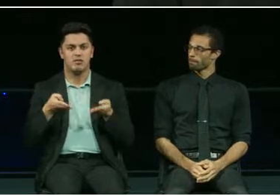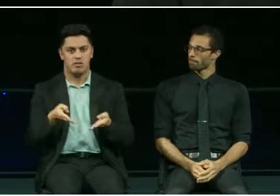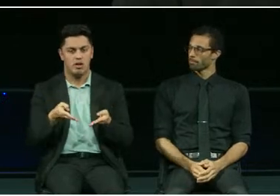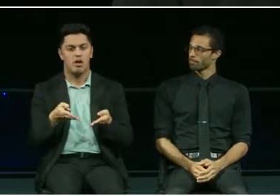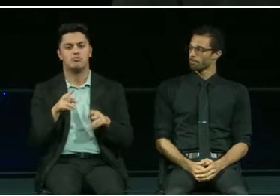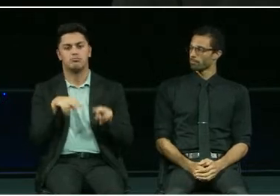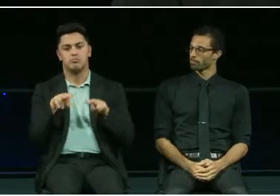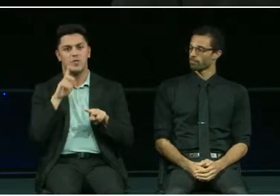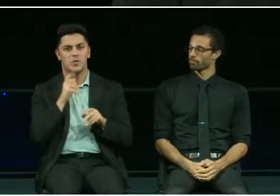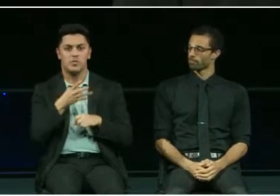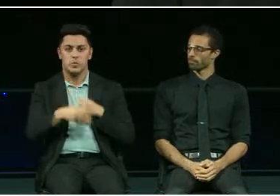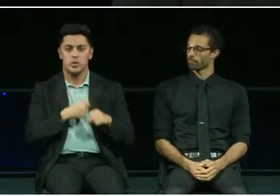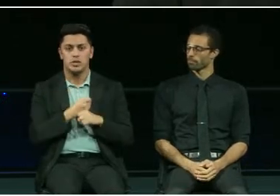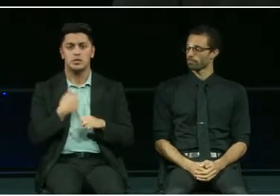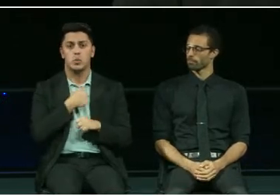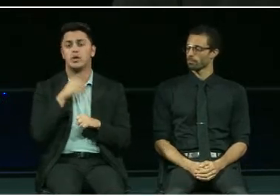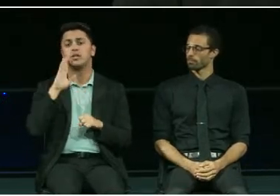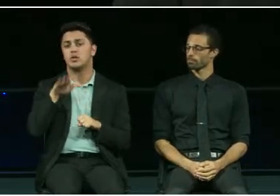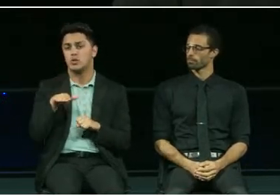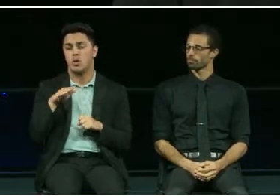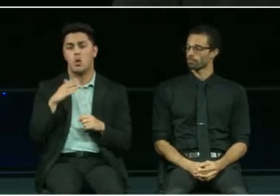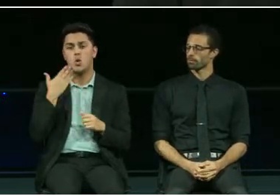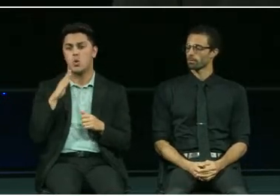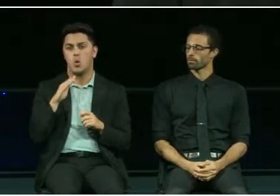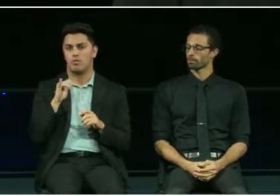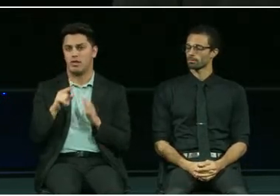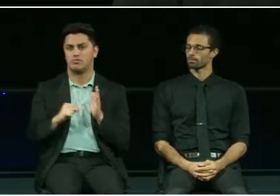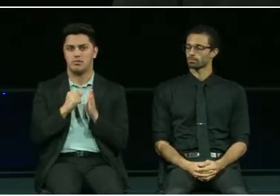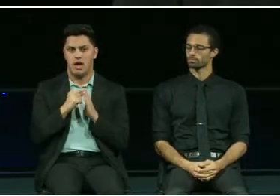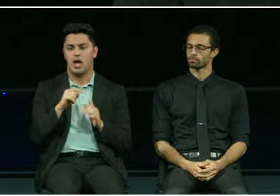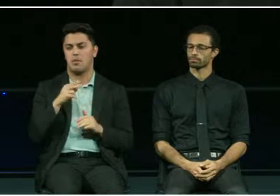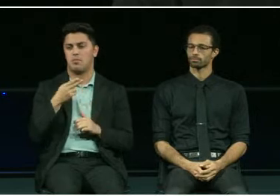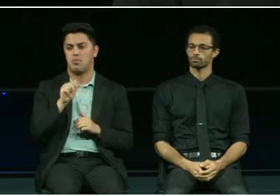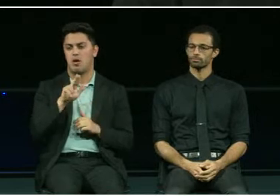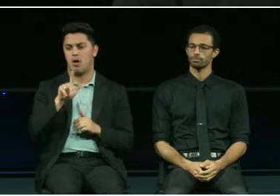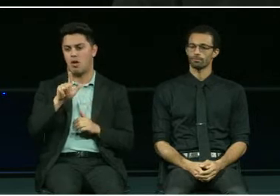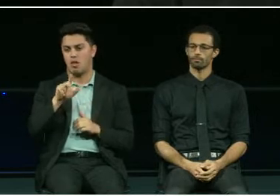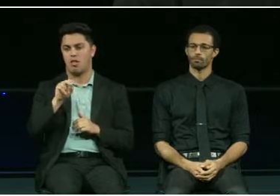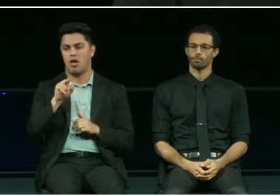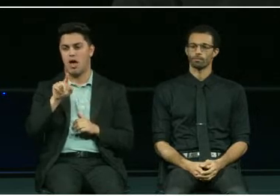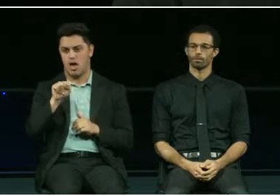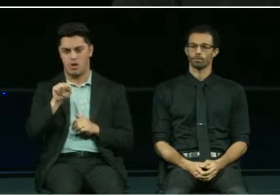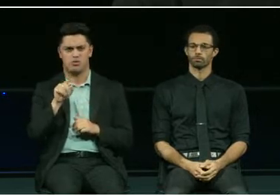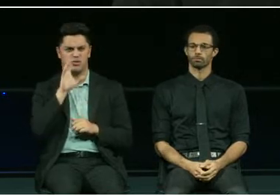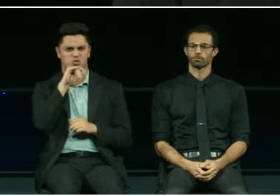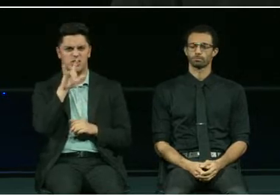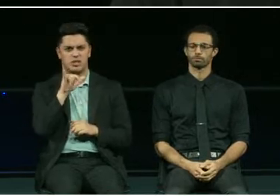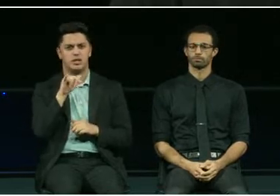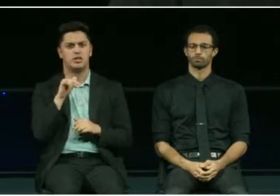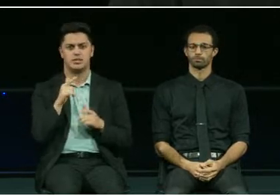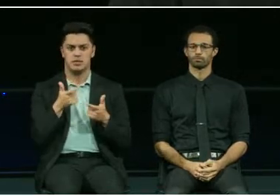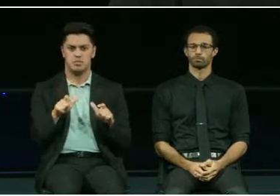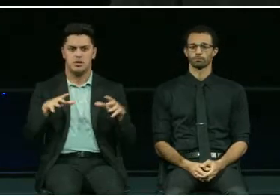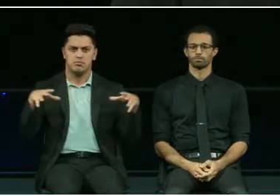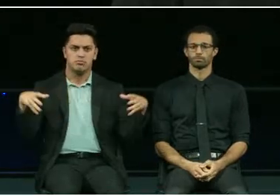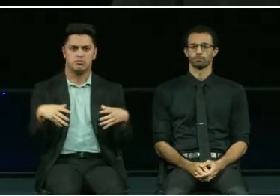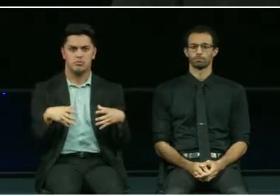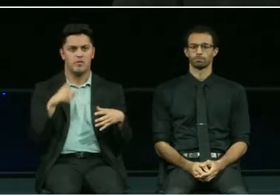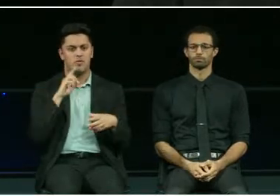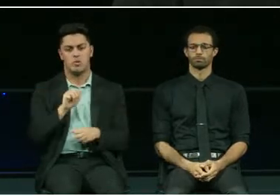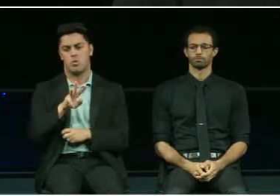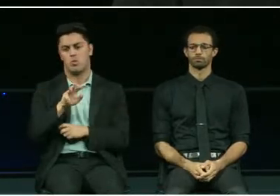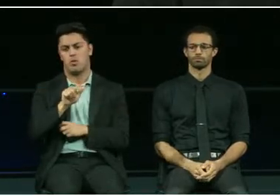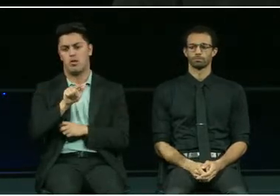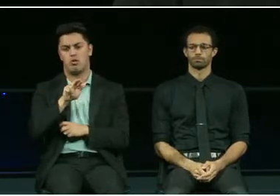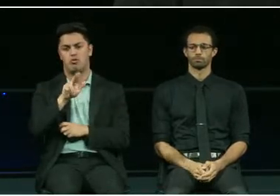years. And we didn't know actually about HAULOUT, strangely, even though it's like the biggest gathering of walruses on the